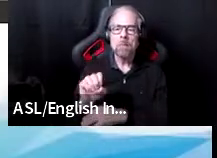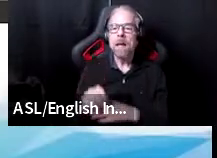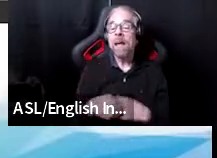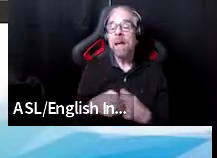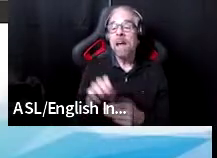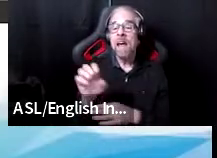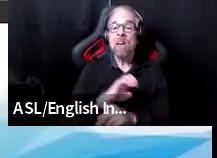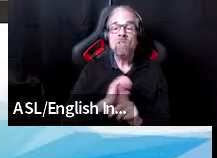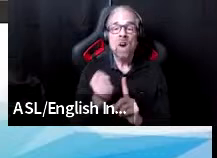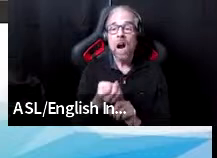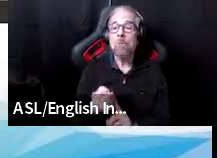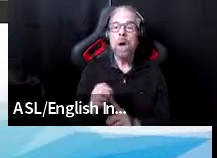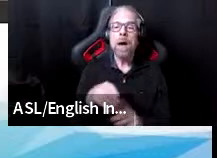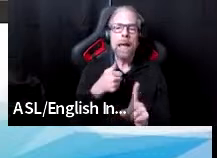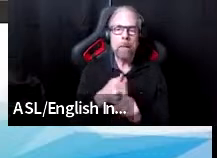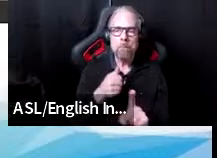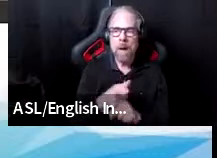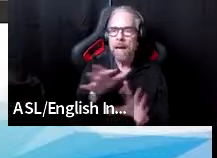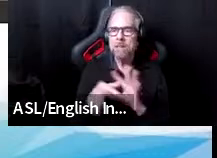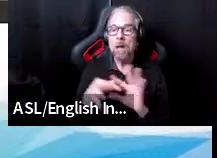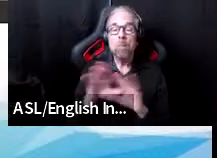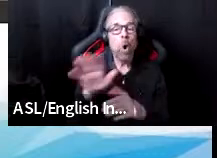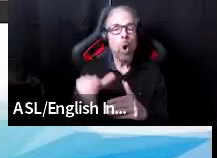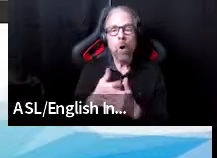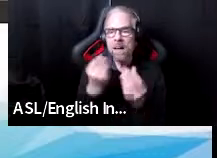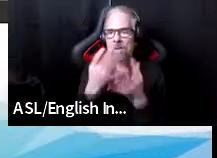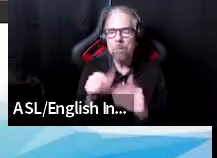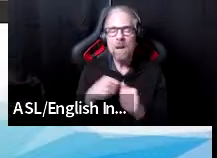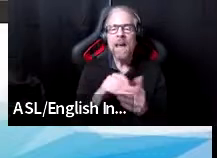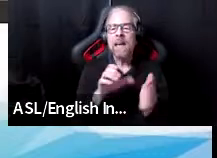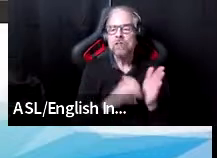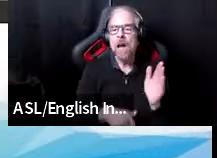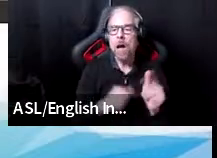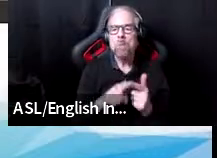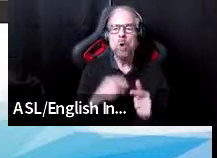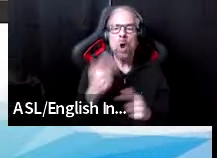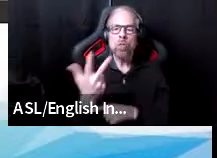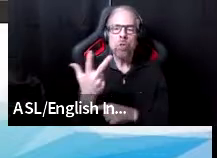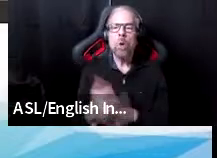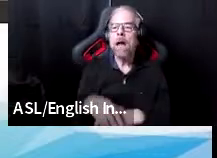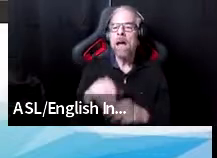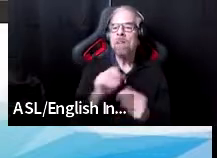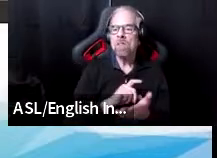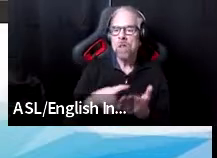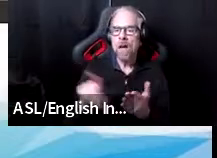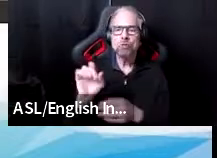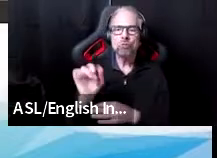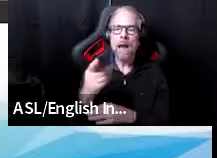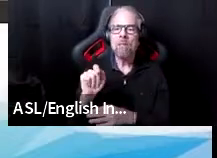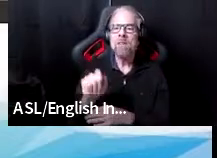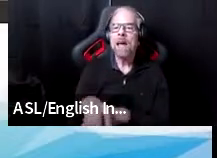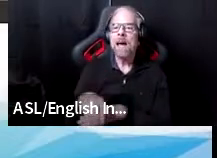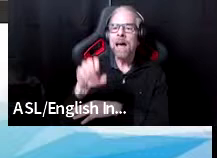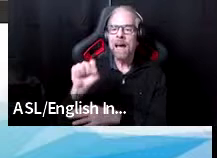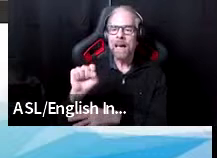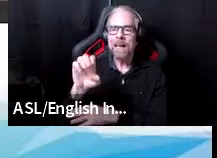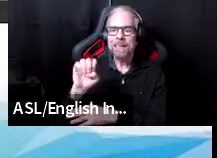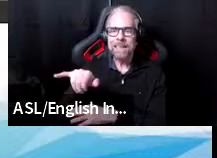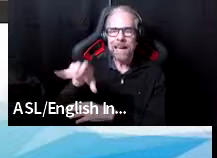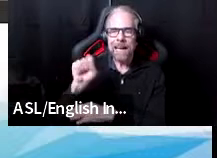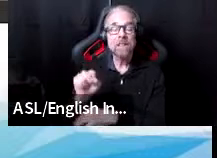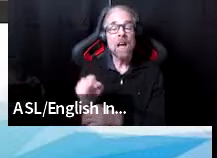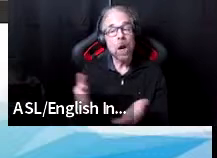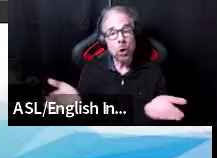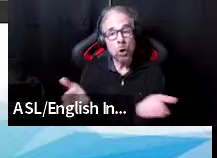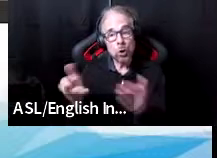of the information I discuss can be found in Chapter 3 of the draft SEIS, which I encourage you to review if you would like to learn more about a